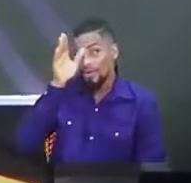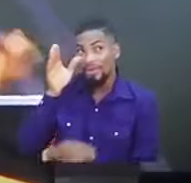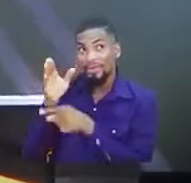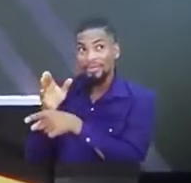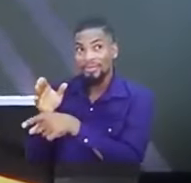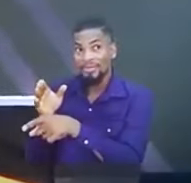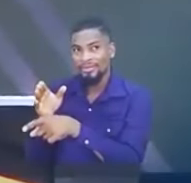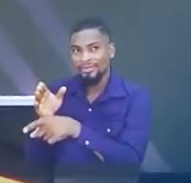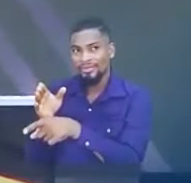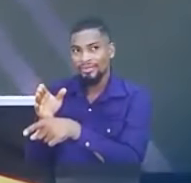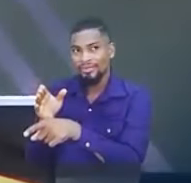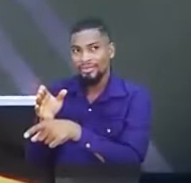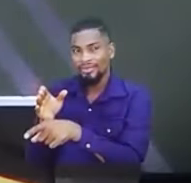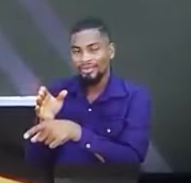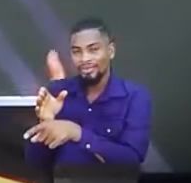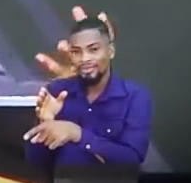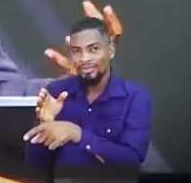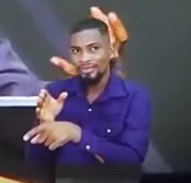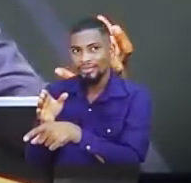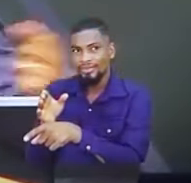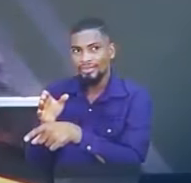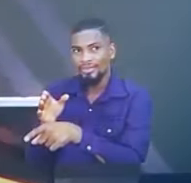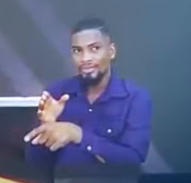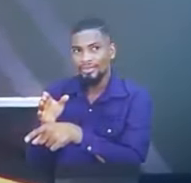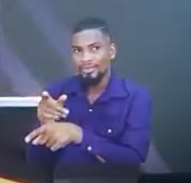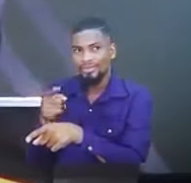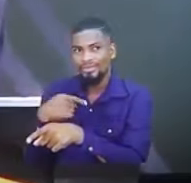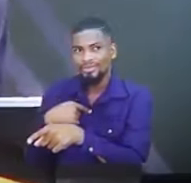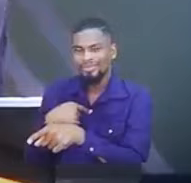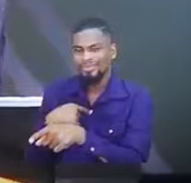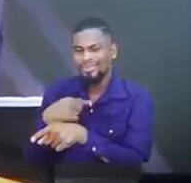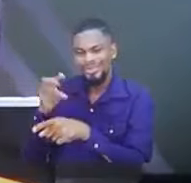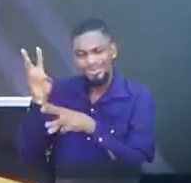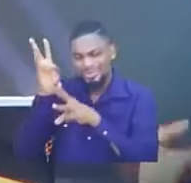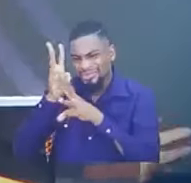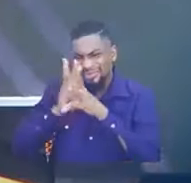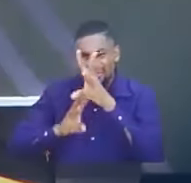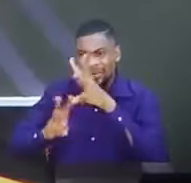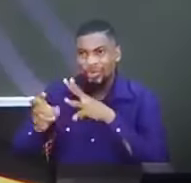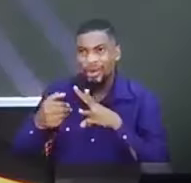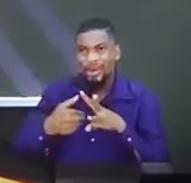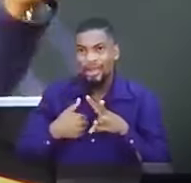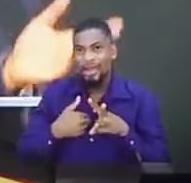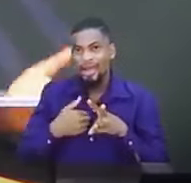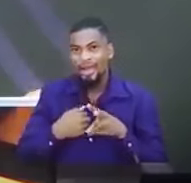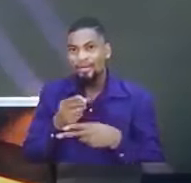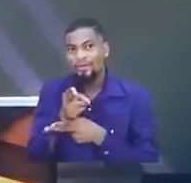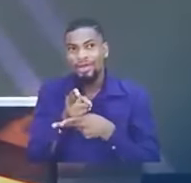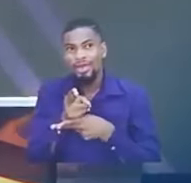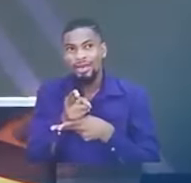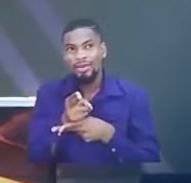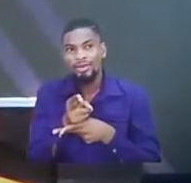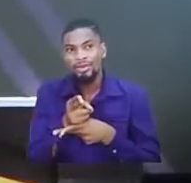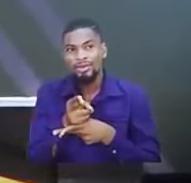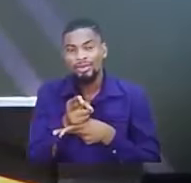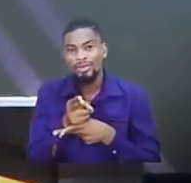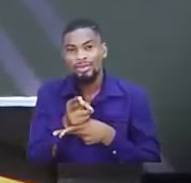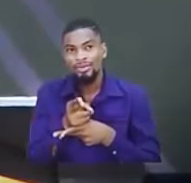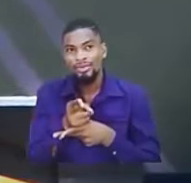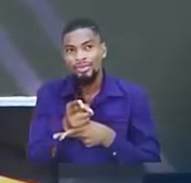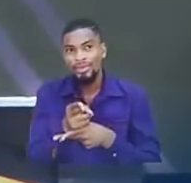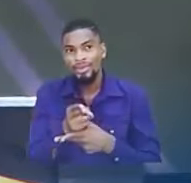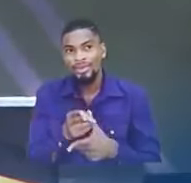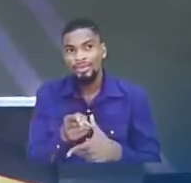was frustrated. So he has gone to take his gun. So when they did that, the old man shot. Guess